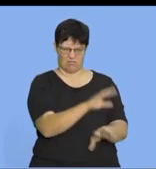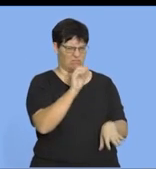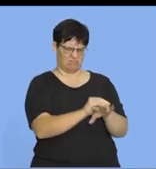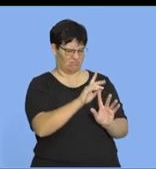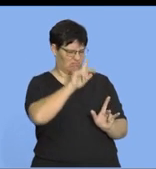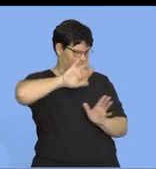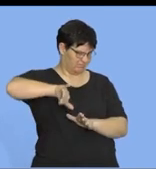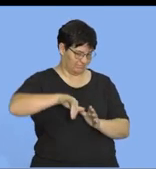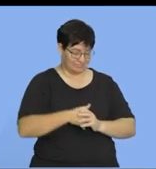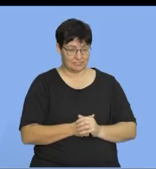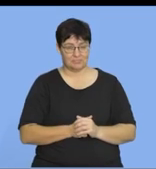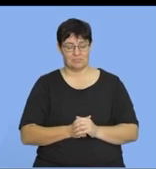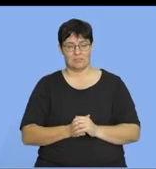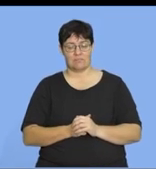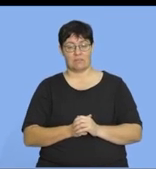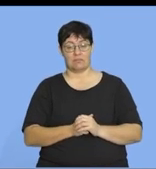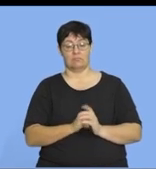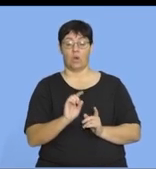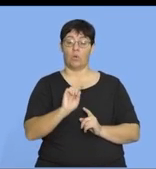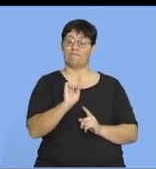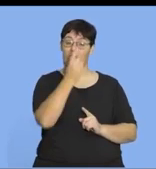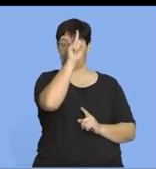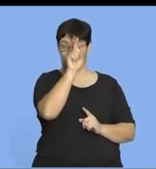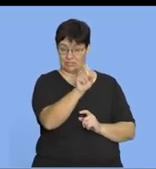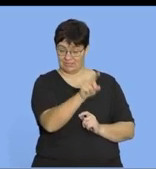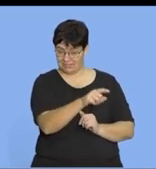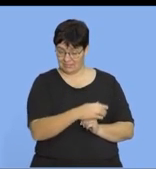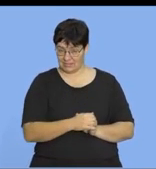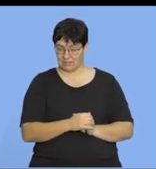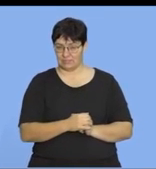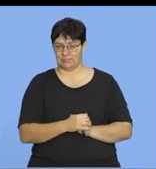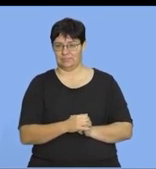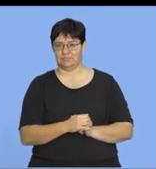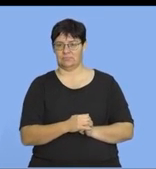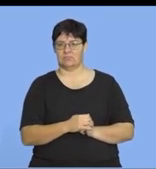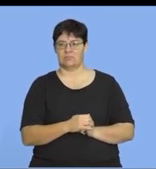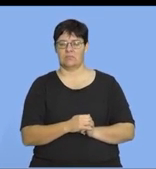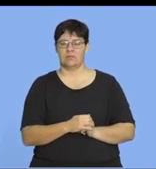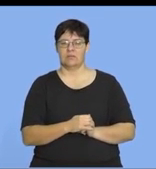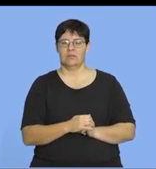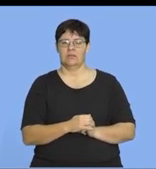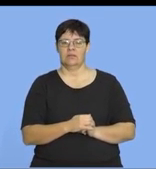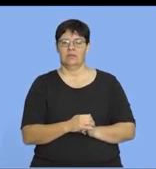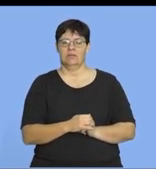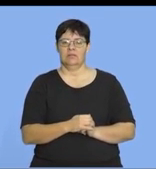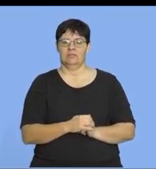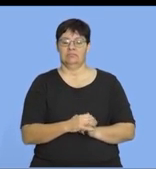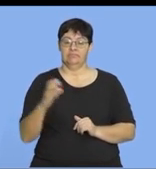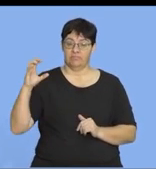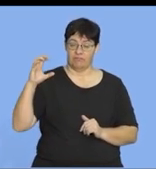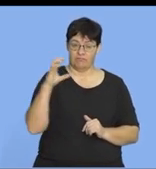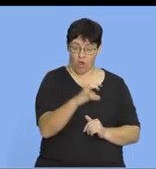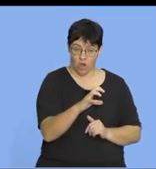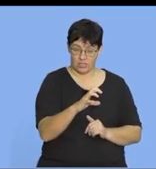Okay. First question is, how does the magnitude of the